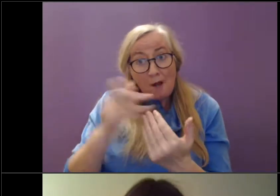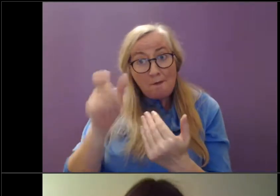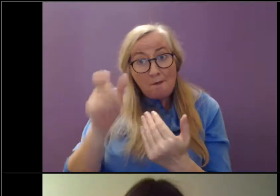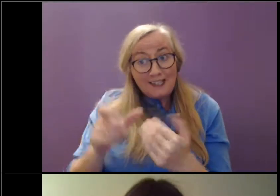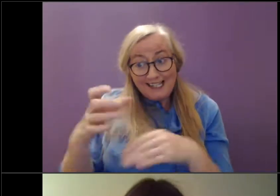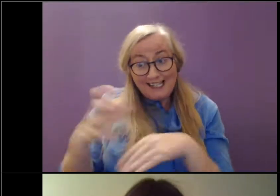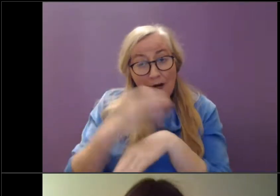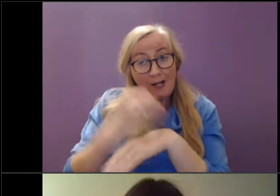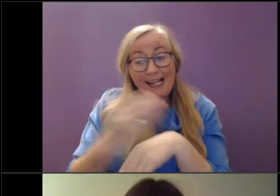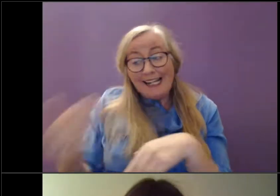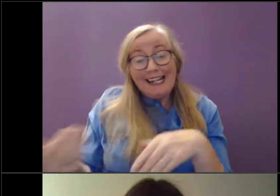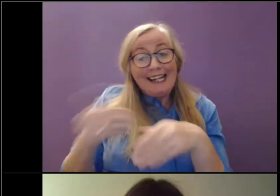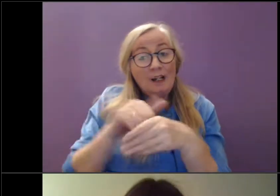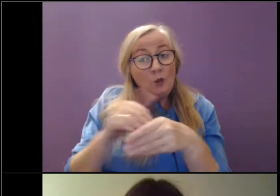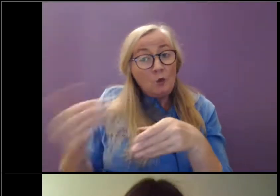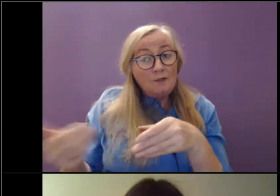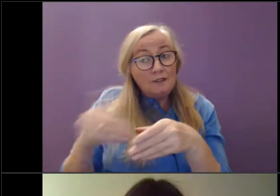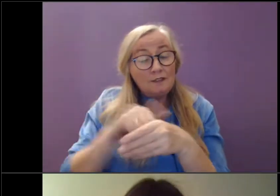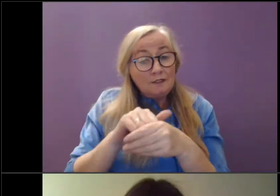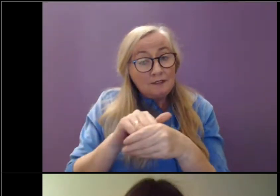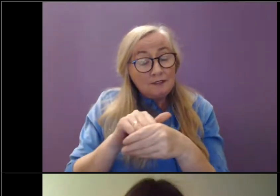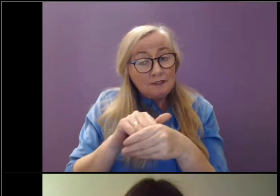afterwards.